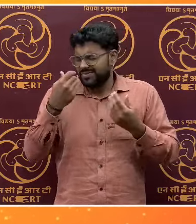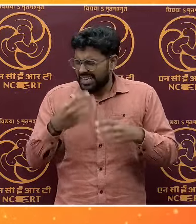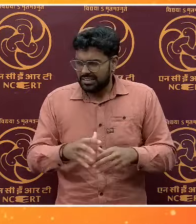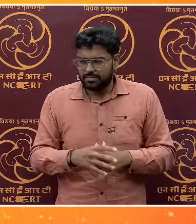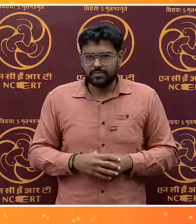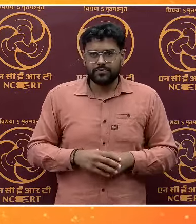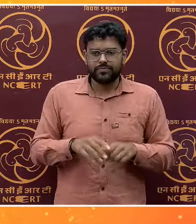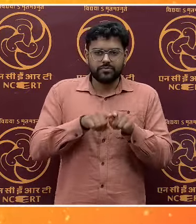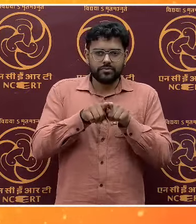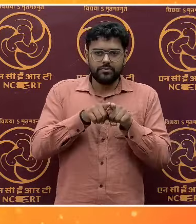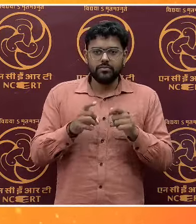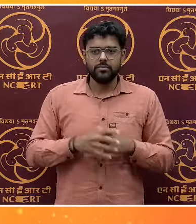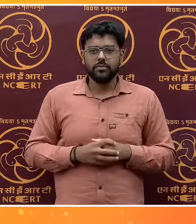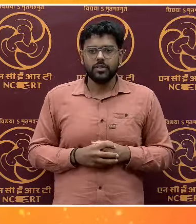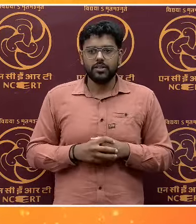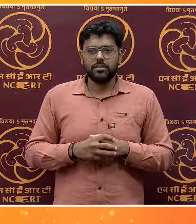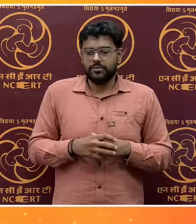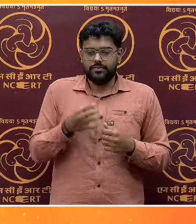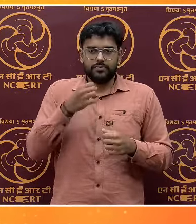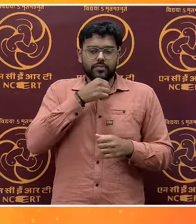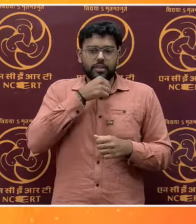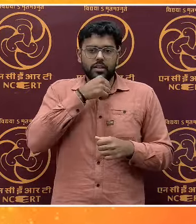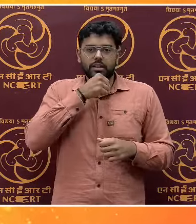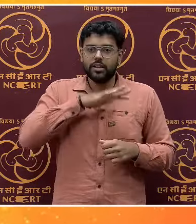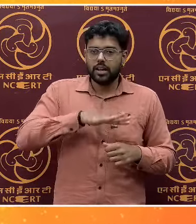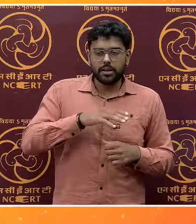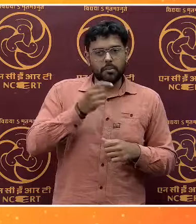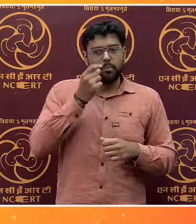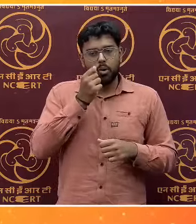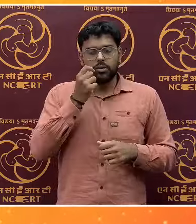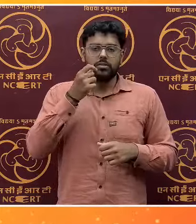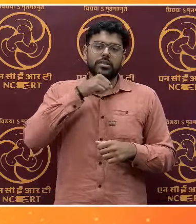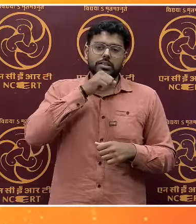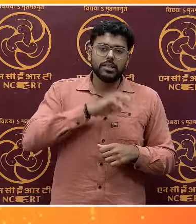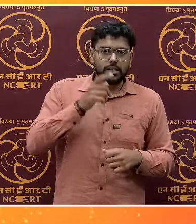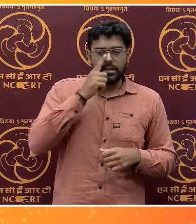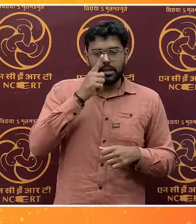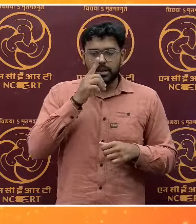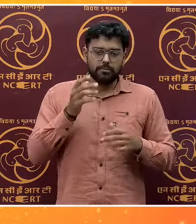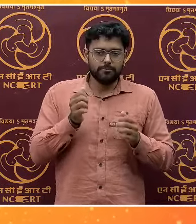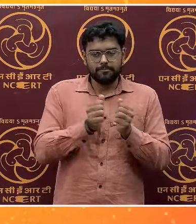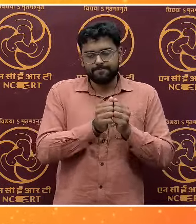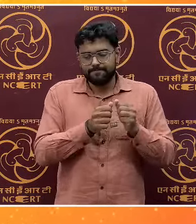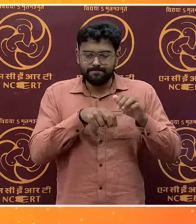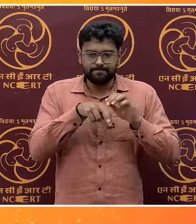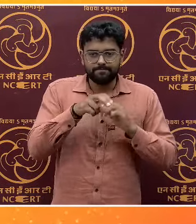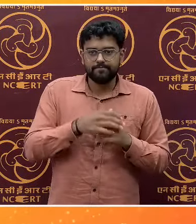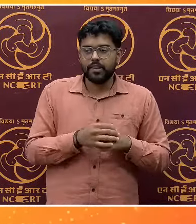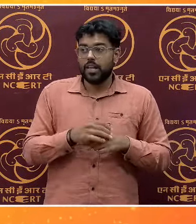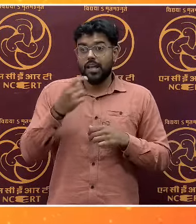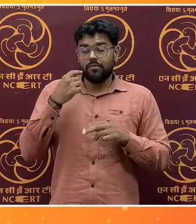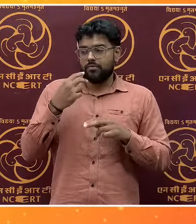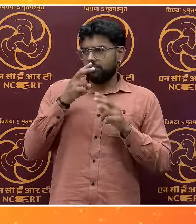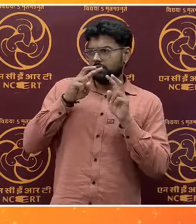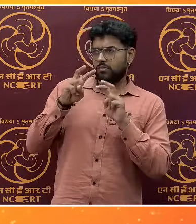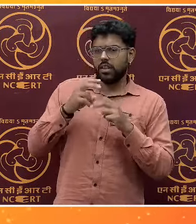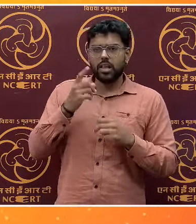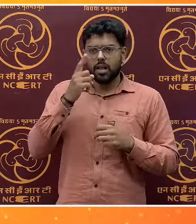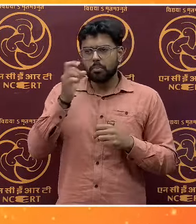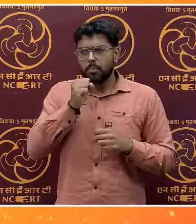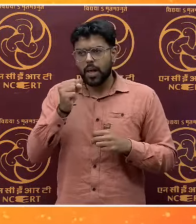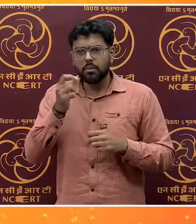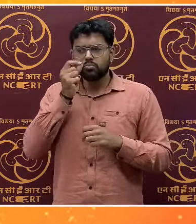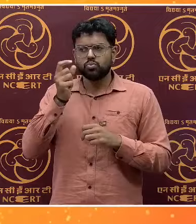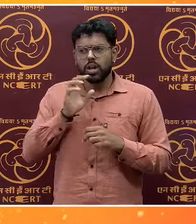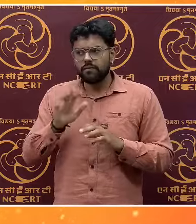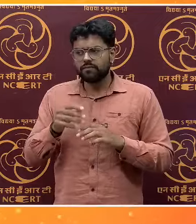Like, if there is a young boy or Yeah. a young girl or elderly person, we should just stop